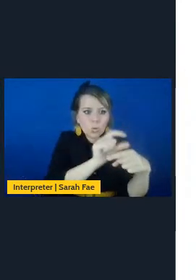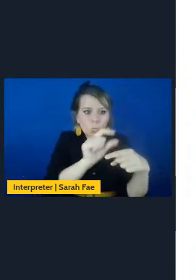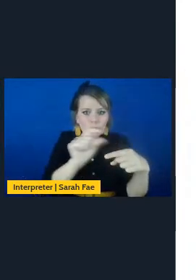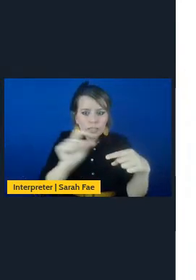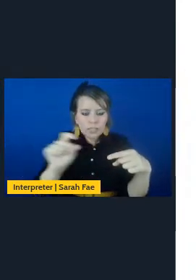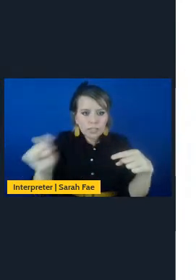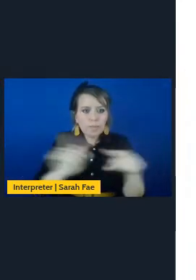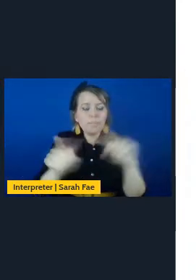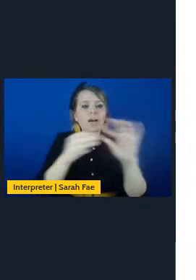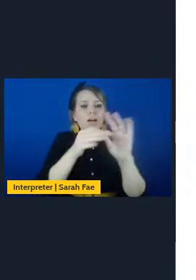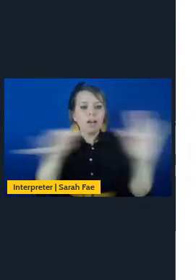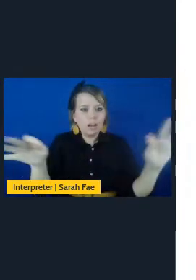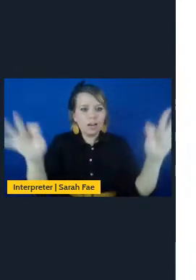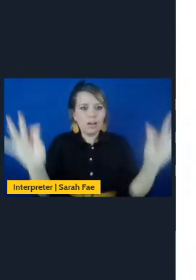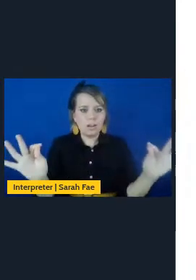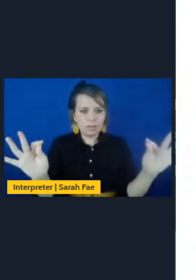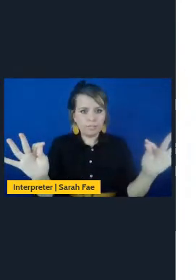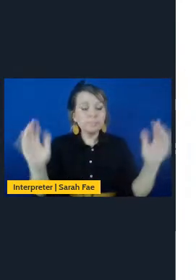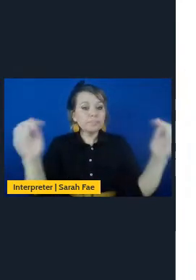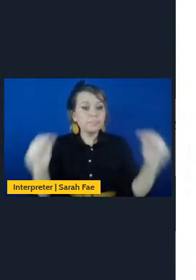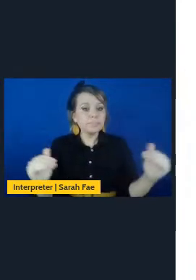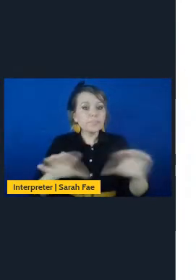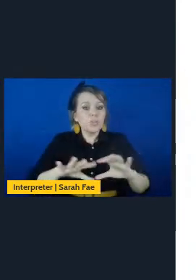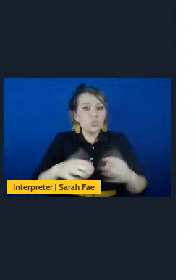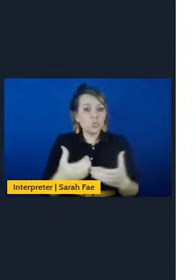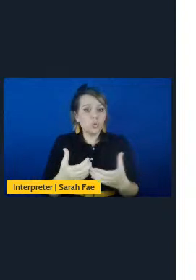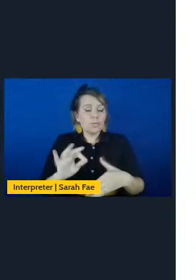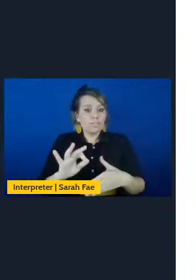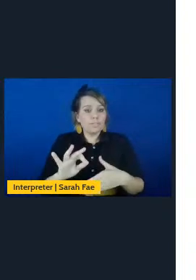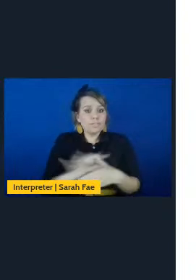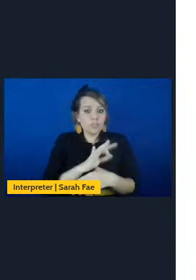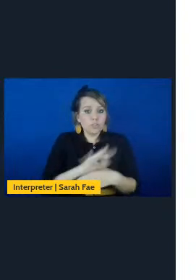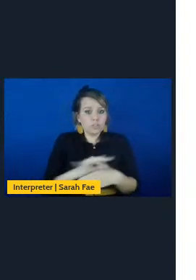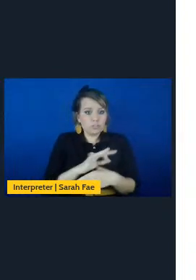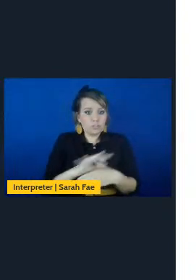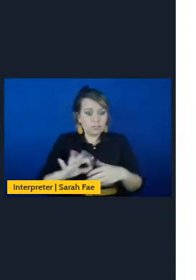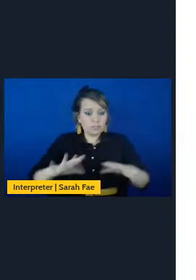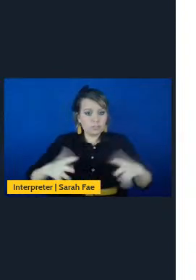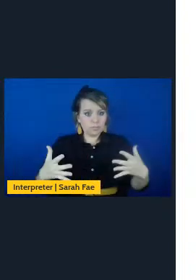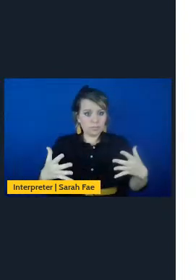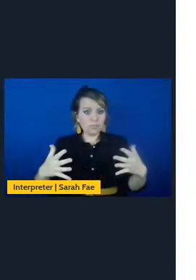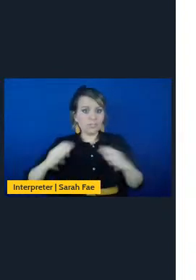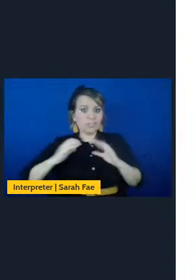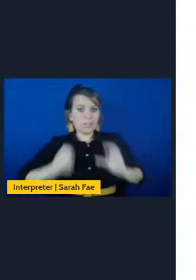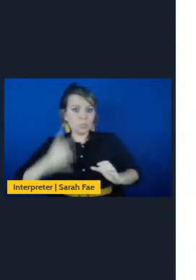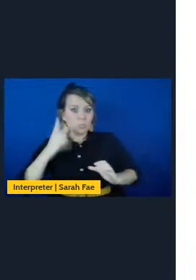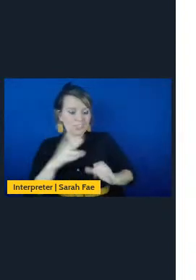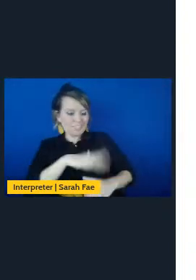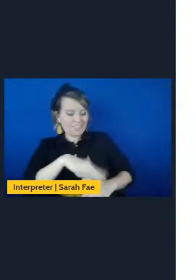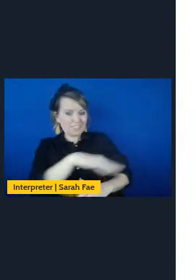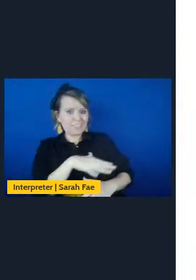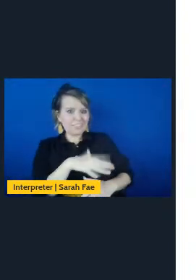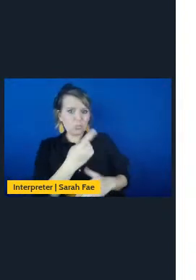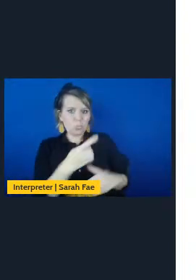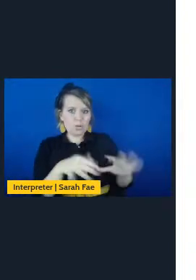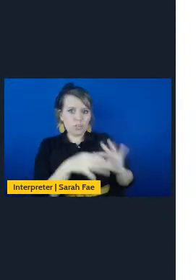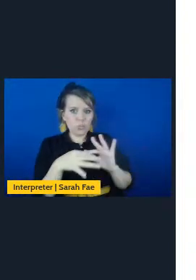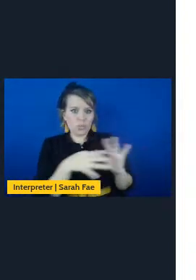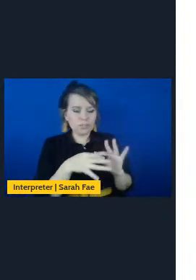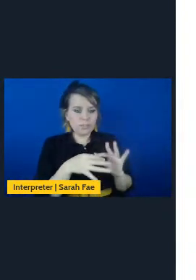Another one is group of functionality that customer sees a single unit. Think about Microsoft Word Online. Like